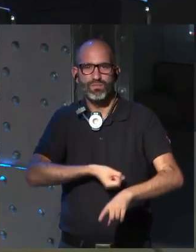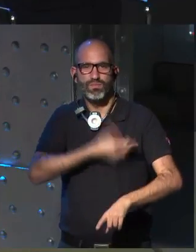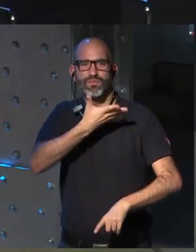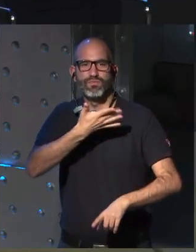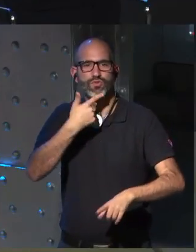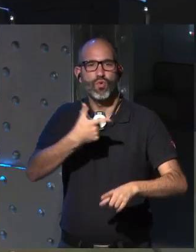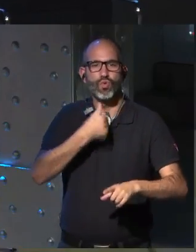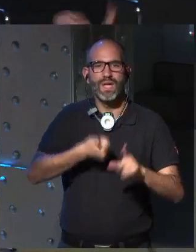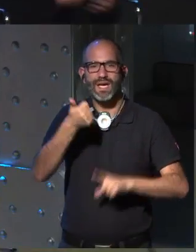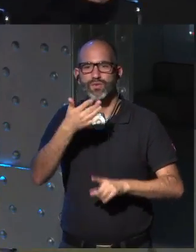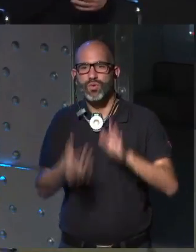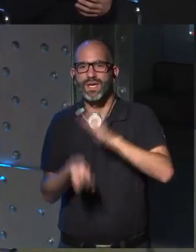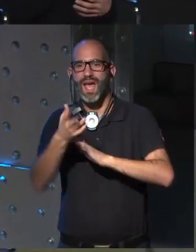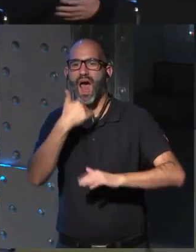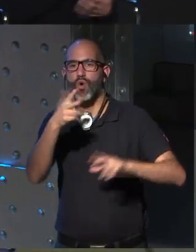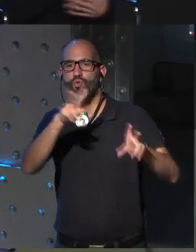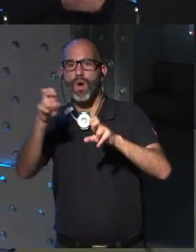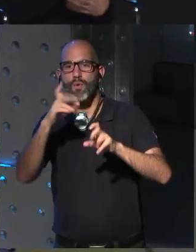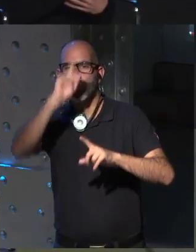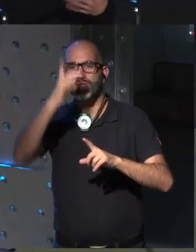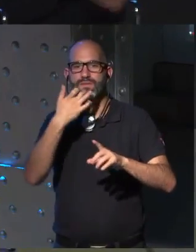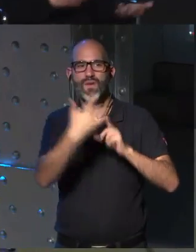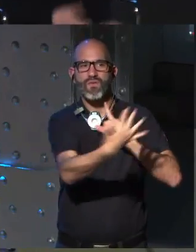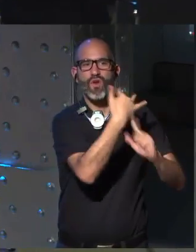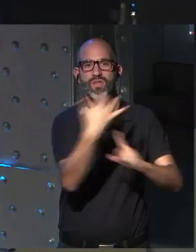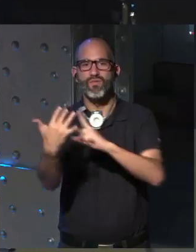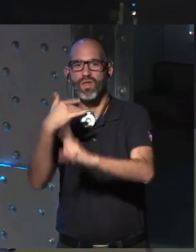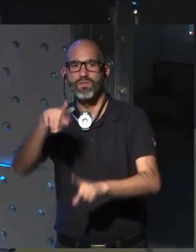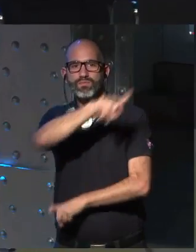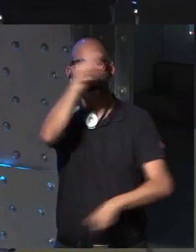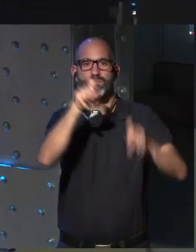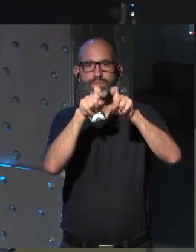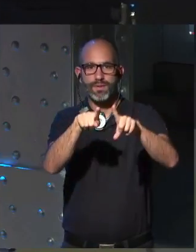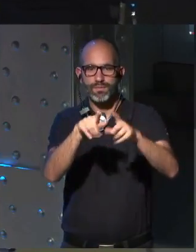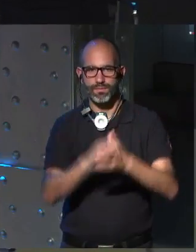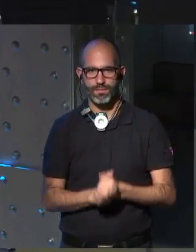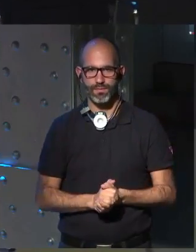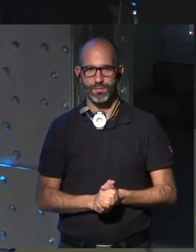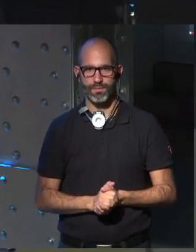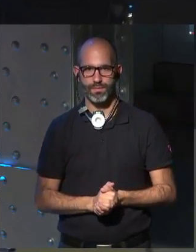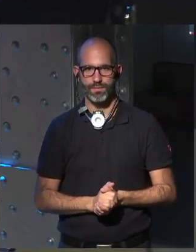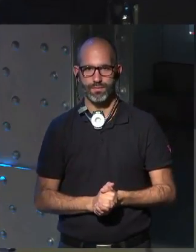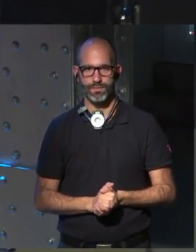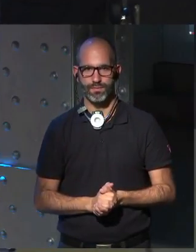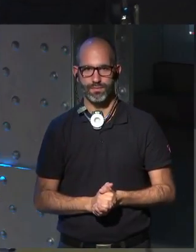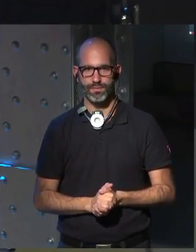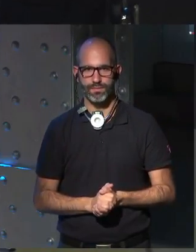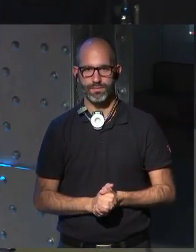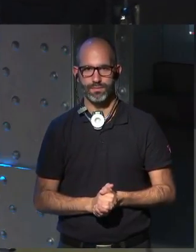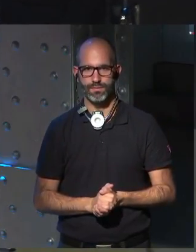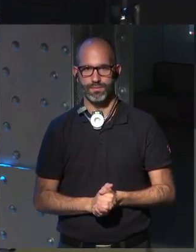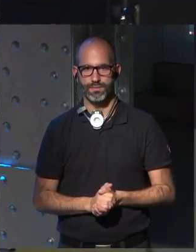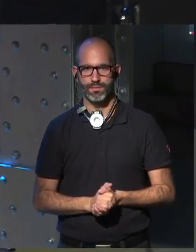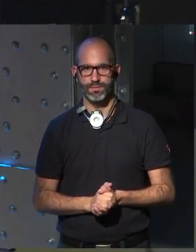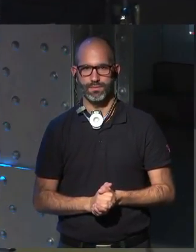where people will be very clear about how to create. I think it's about meeting our own expectations on how to create